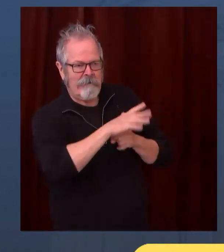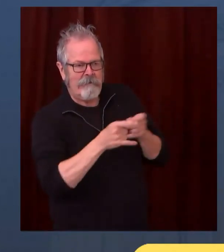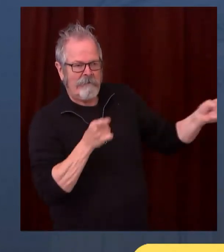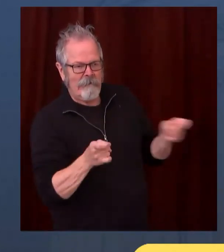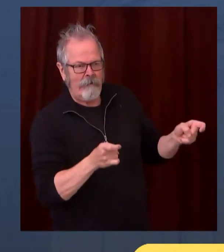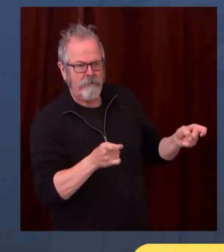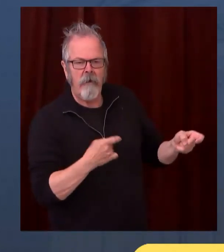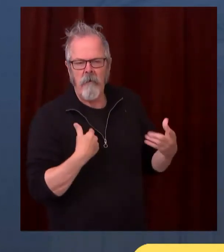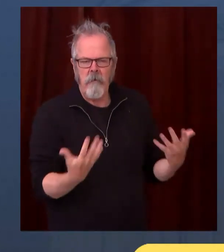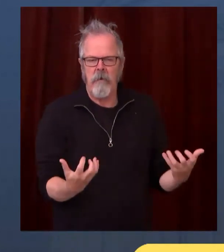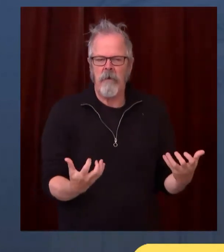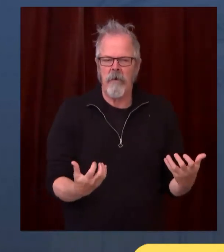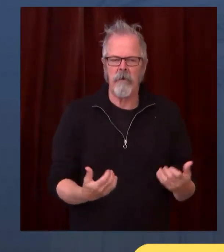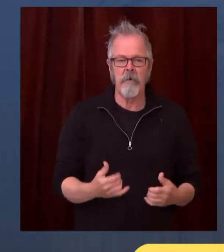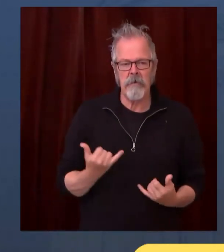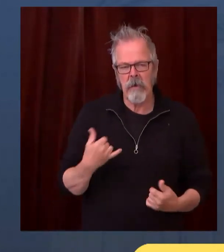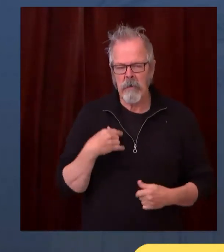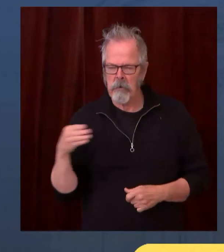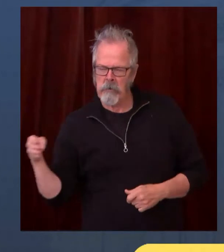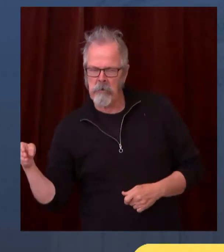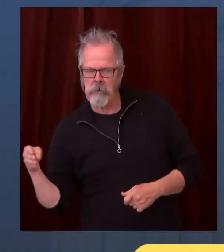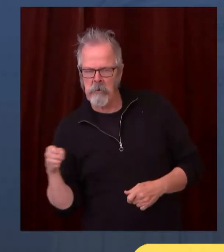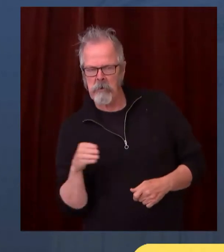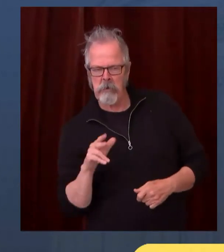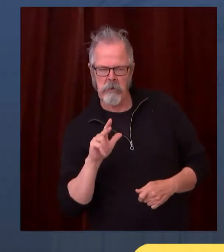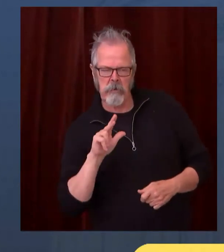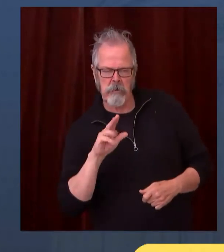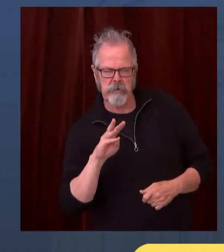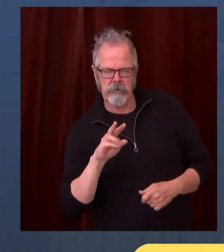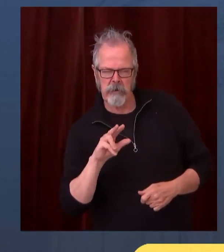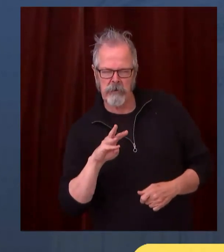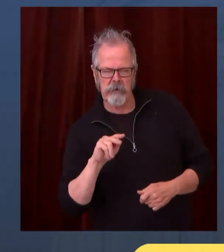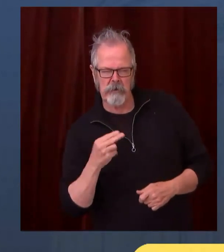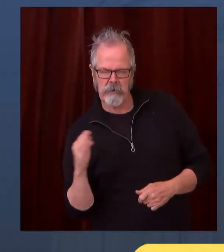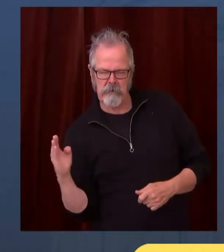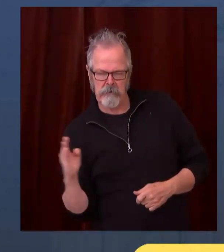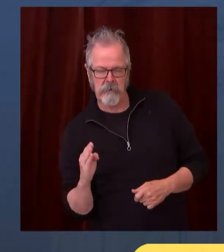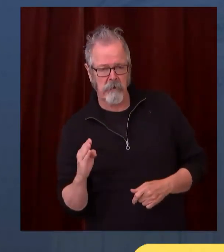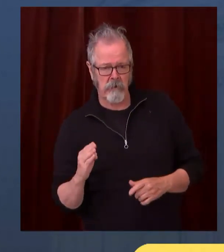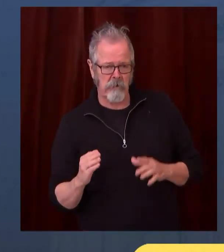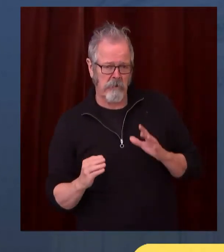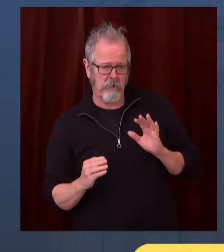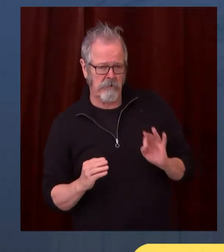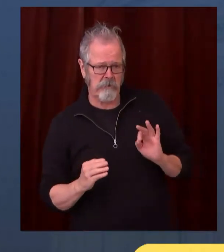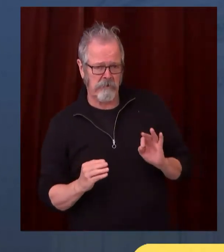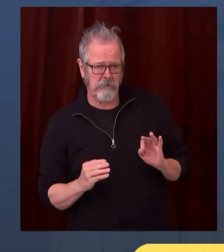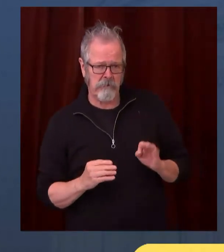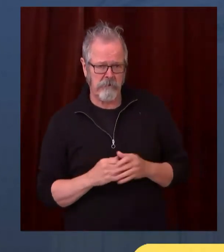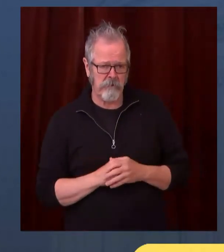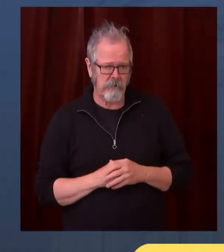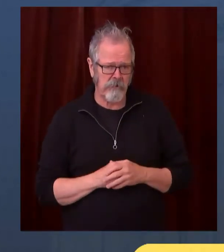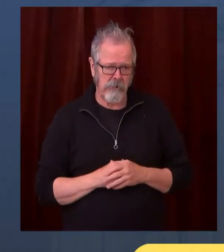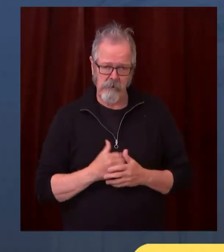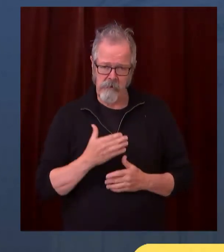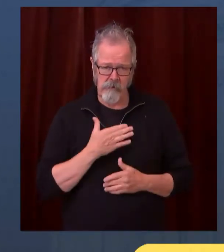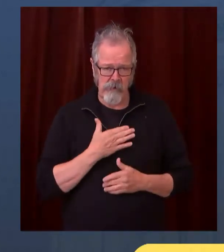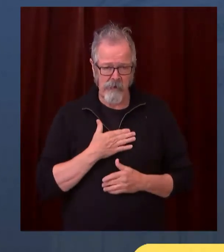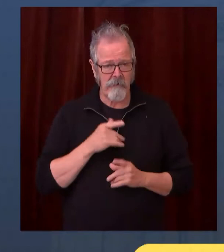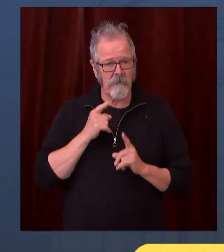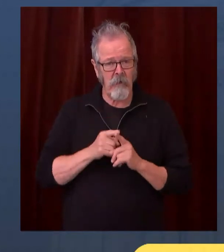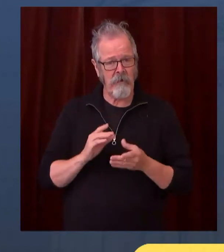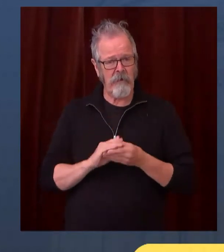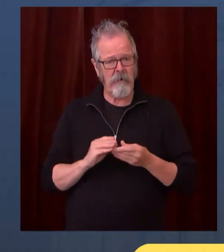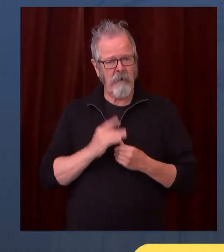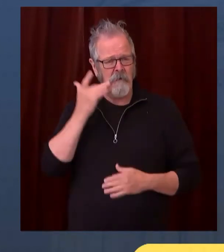36. I just want to point this out is we have had relative success here relative to some of our